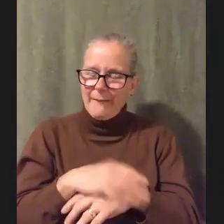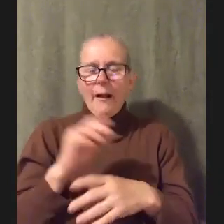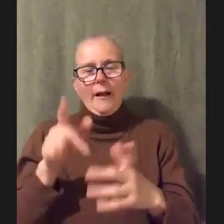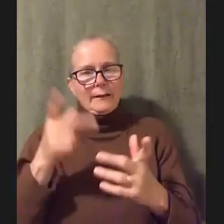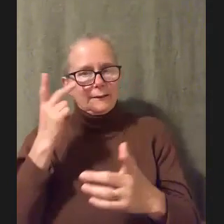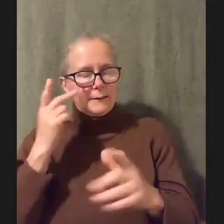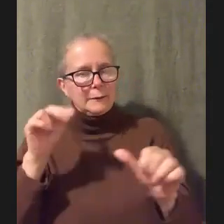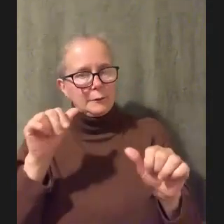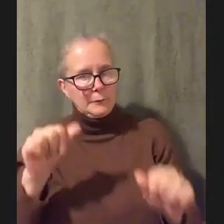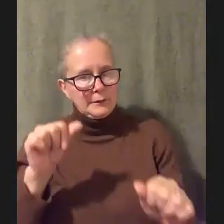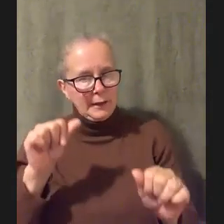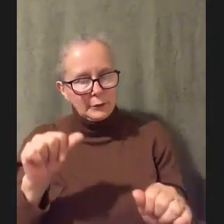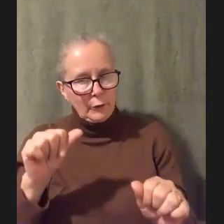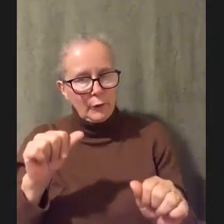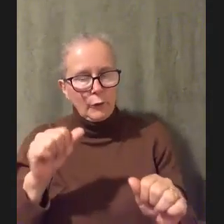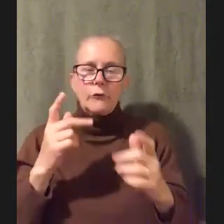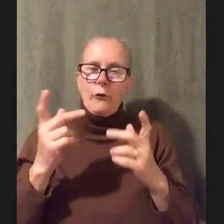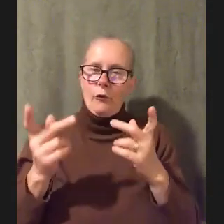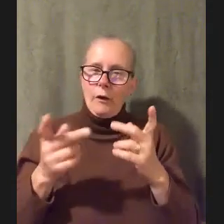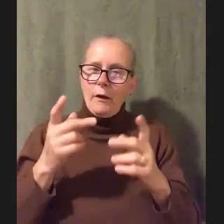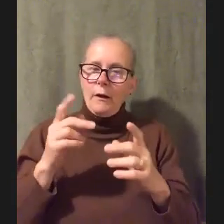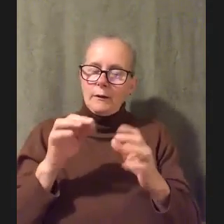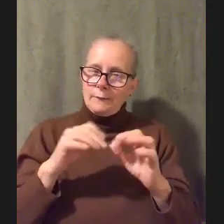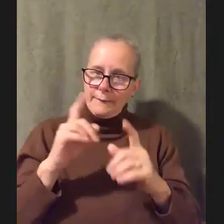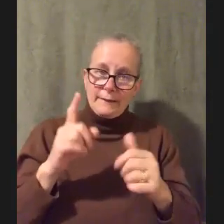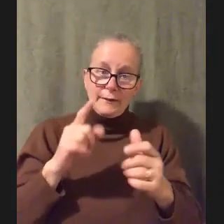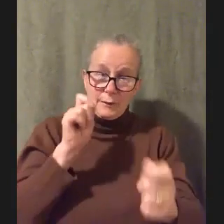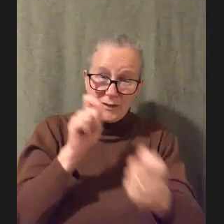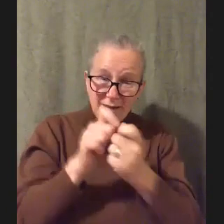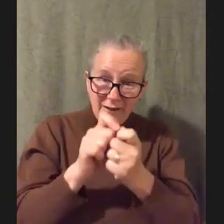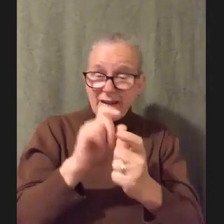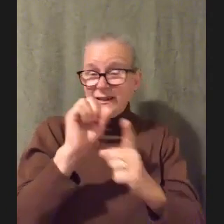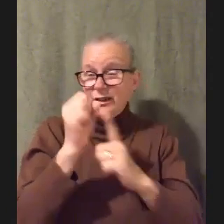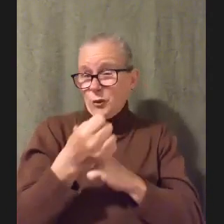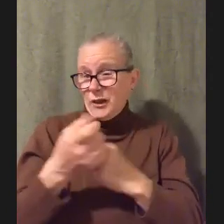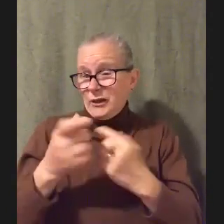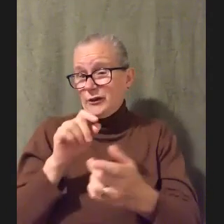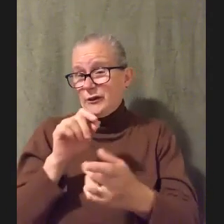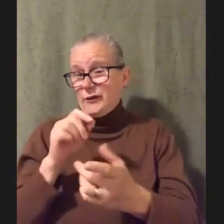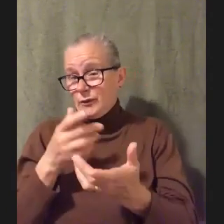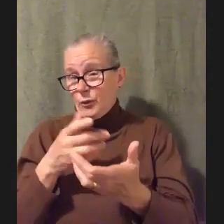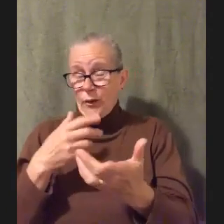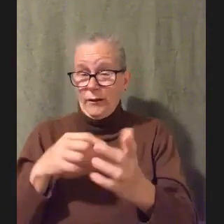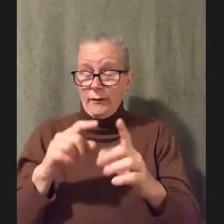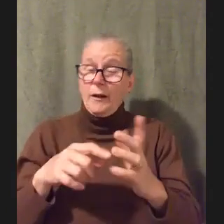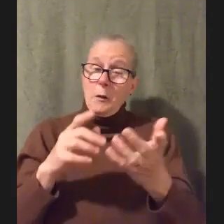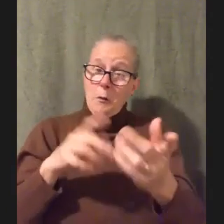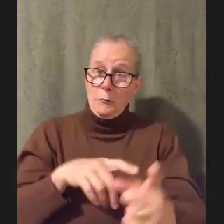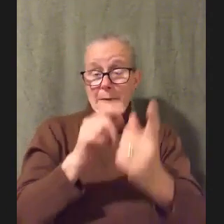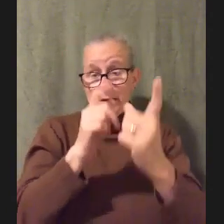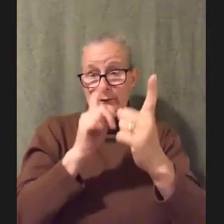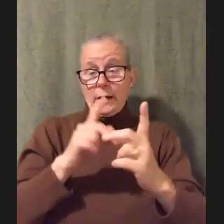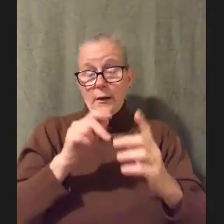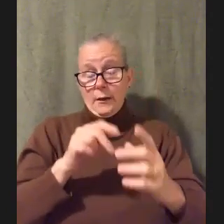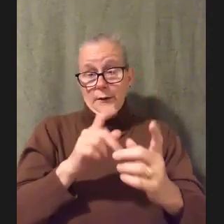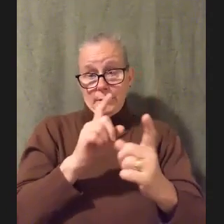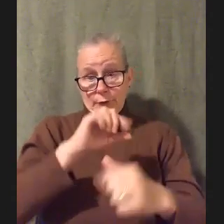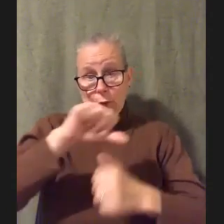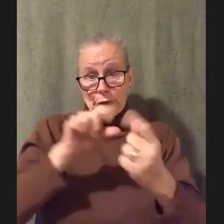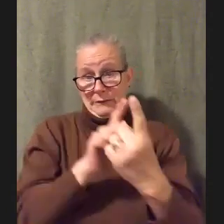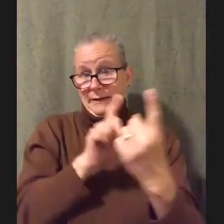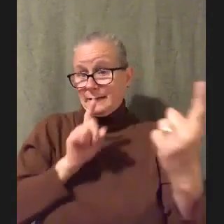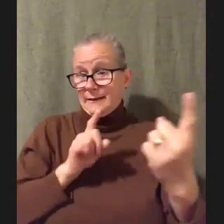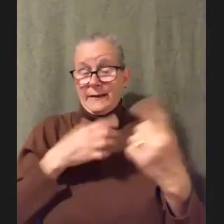potential to loosen up businesses under strict conditions of personal distancing and protective equipment.